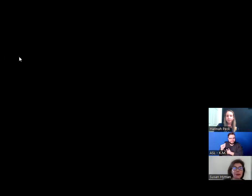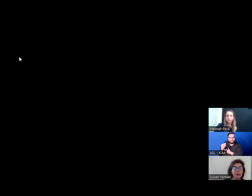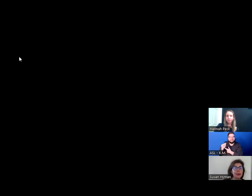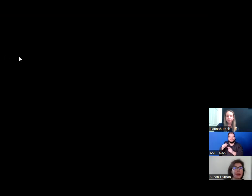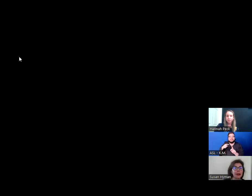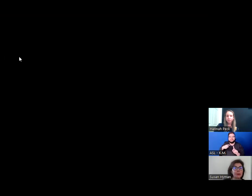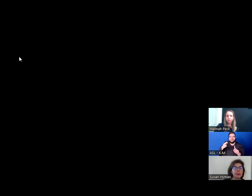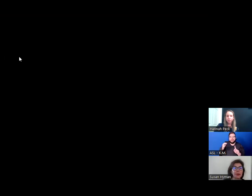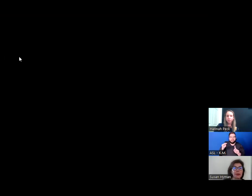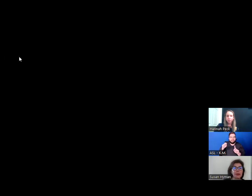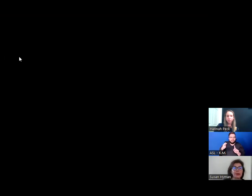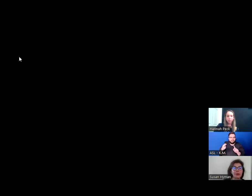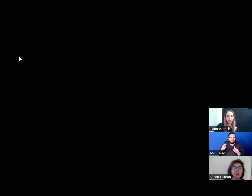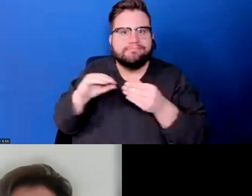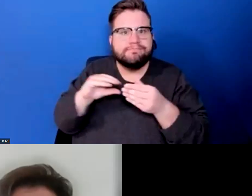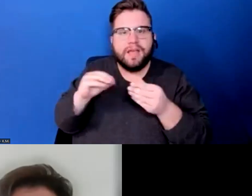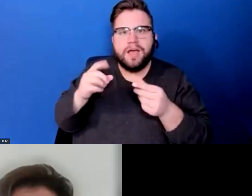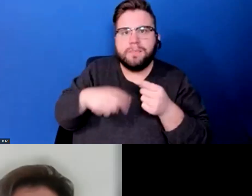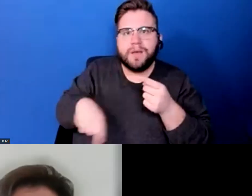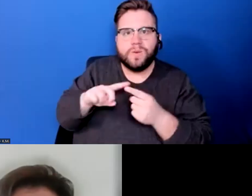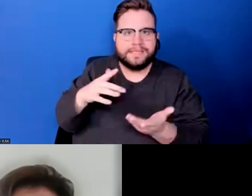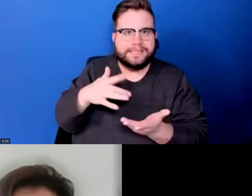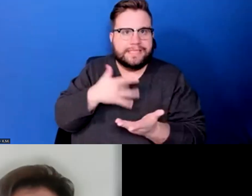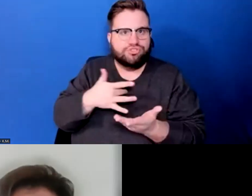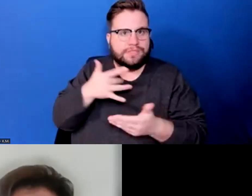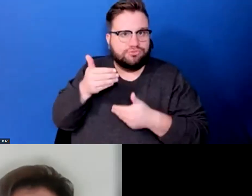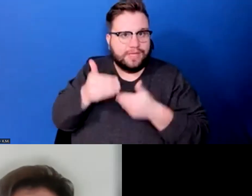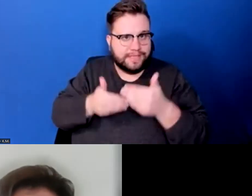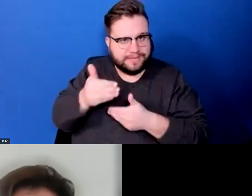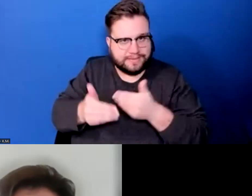talked to us about the sensory processing